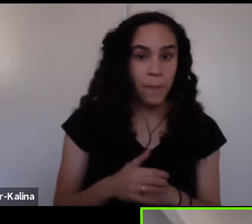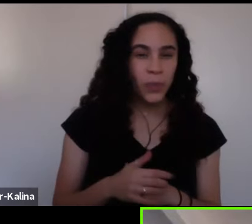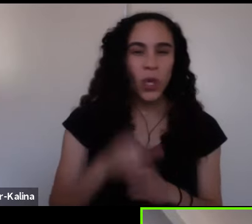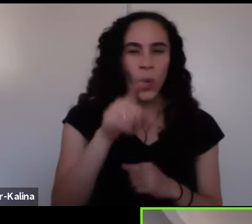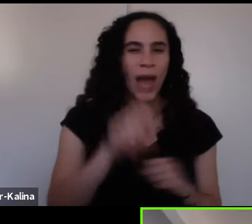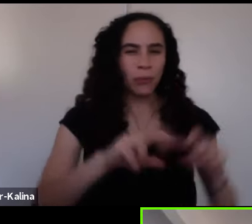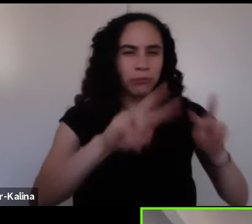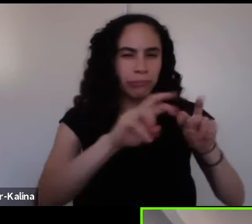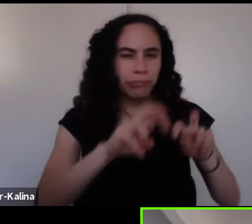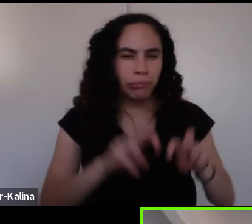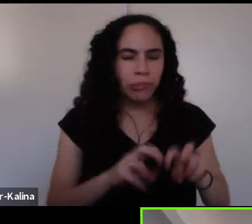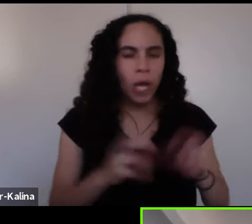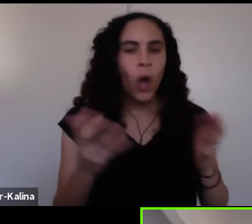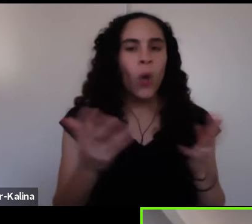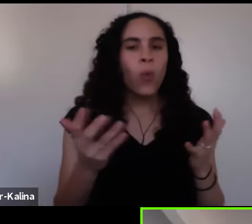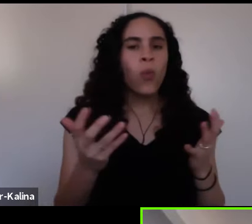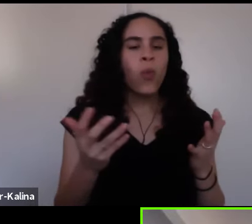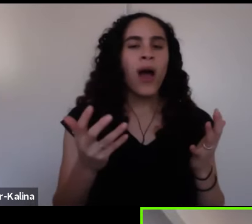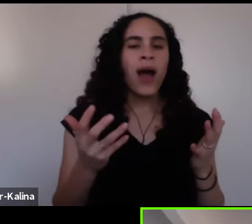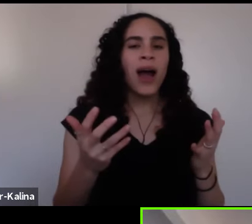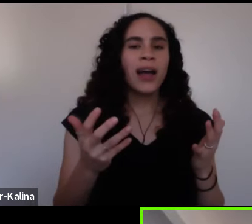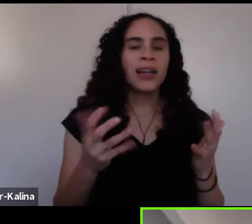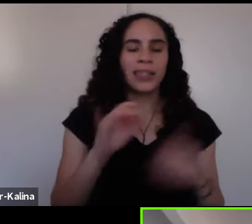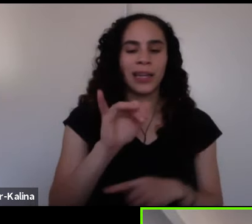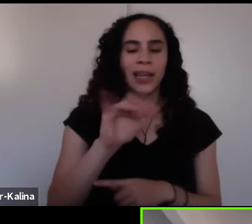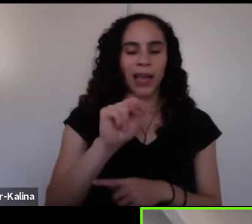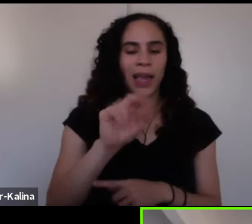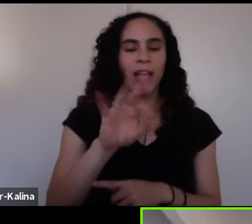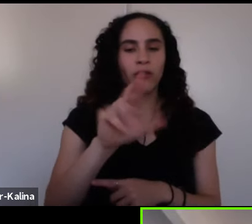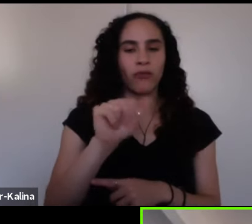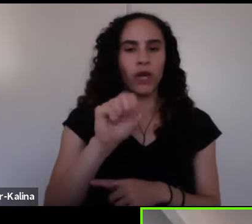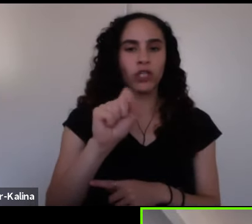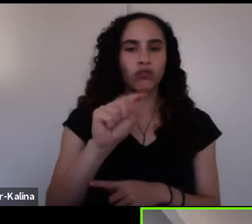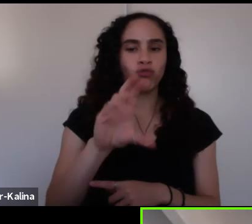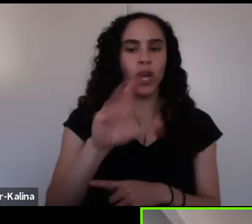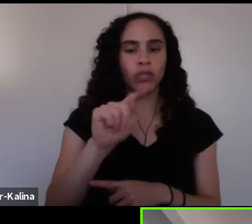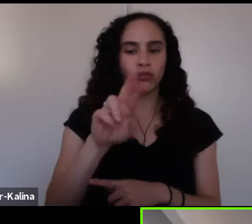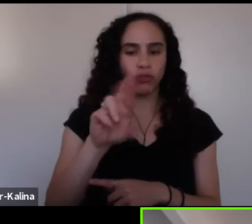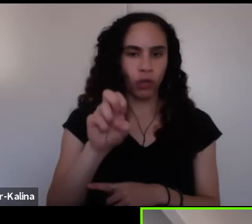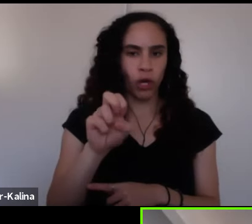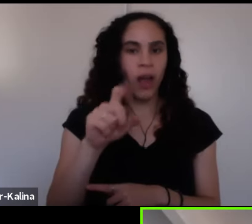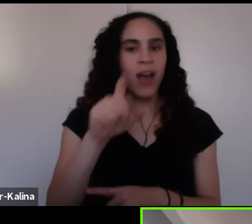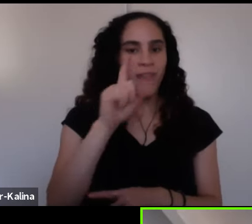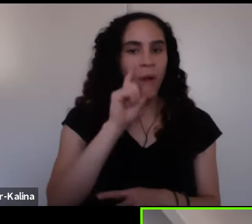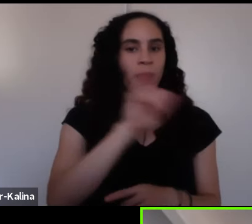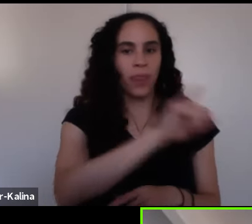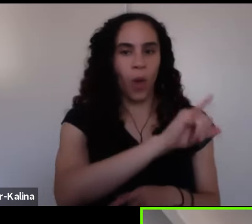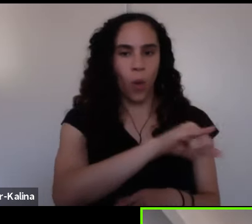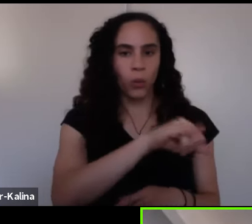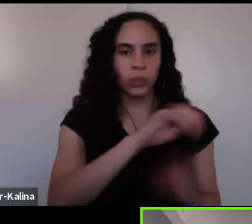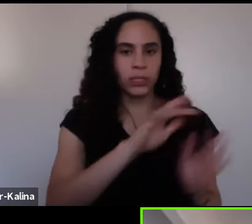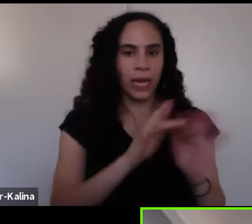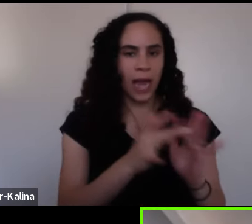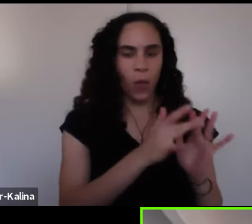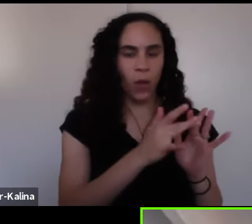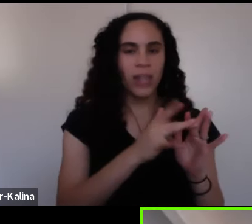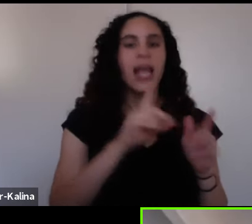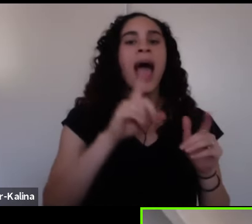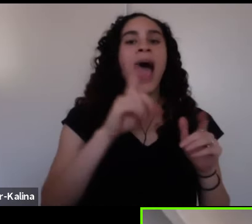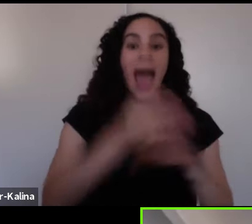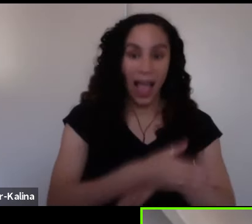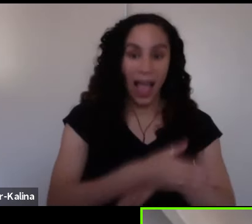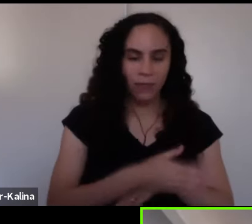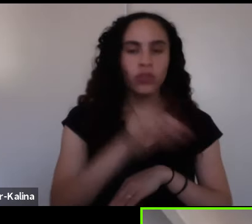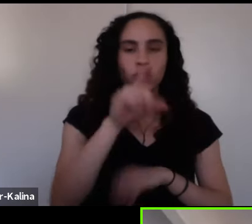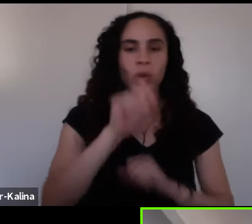what the infrastructure is for your affinity networks, and then maybe you can come up with ways to actually help them